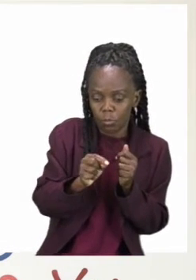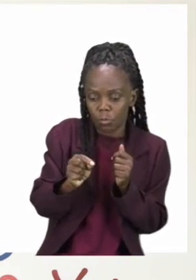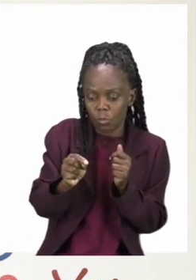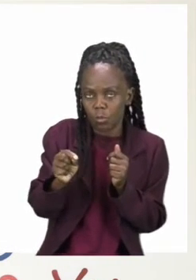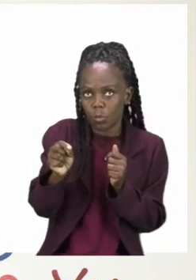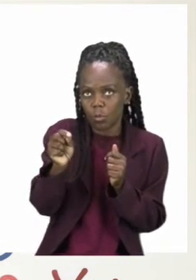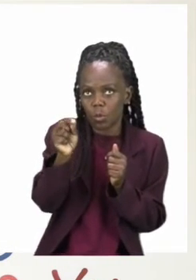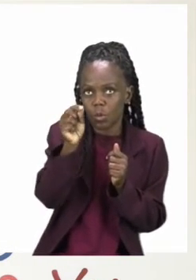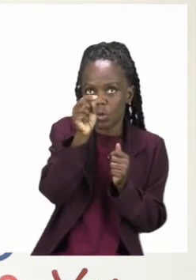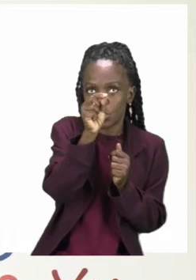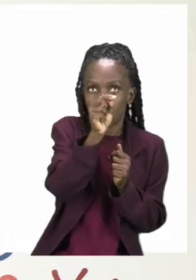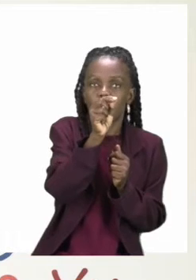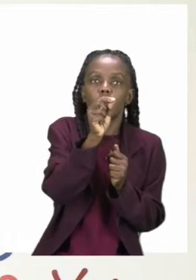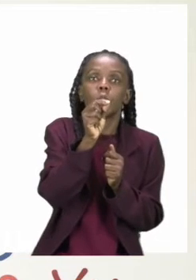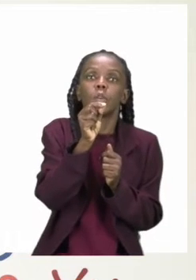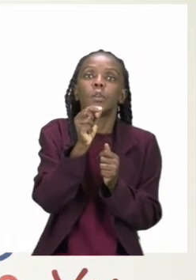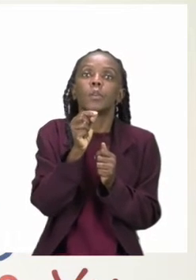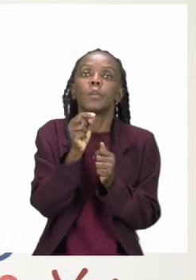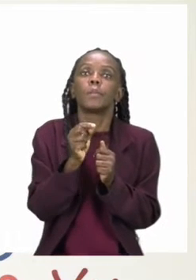Round.